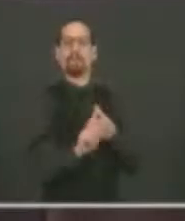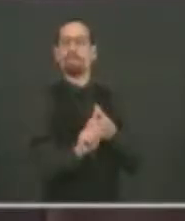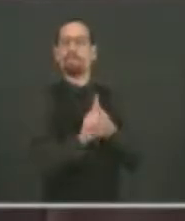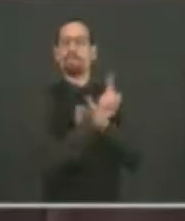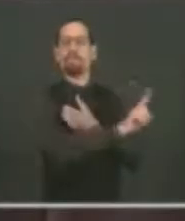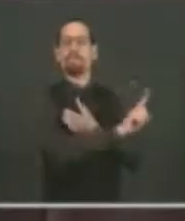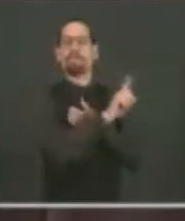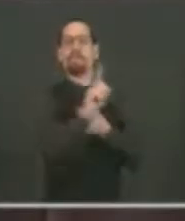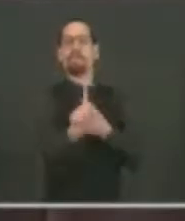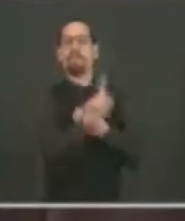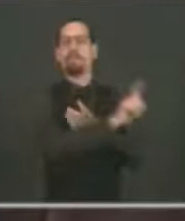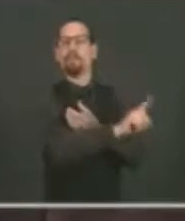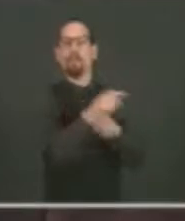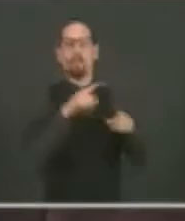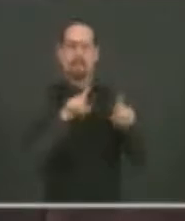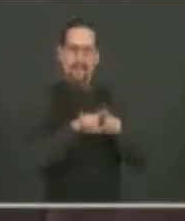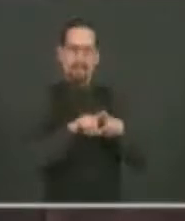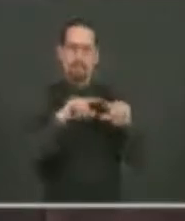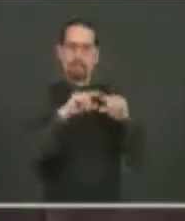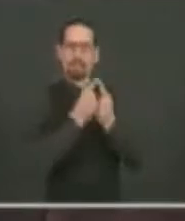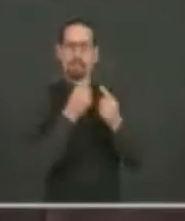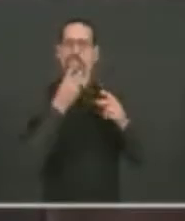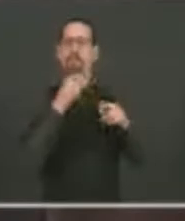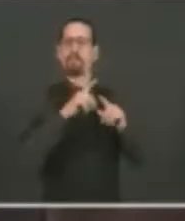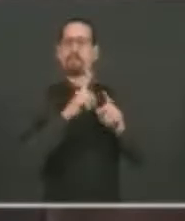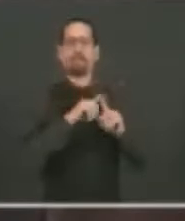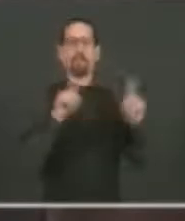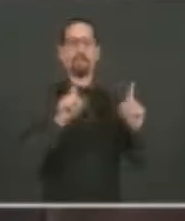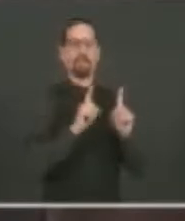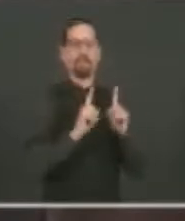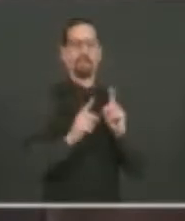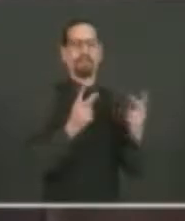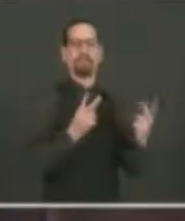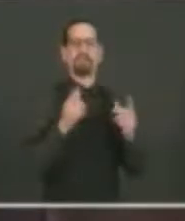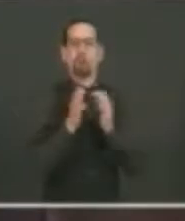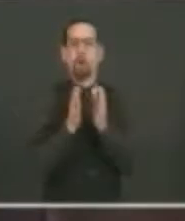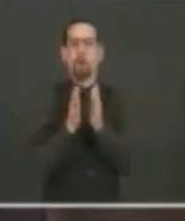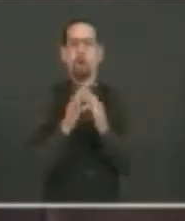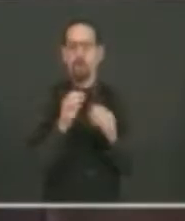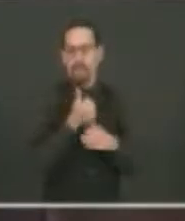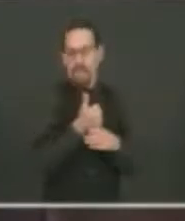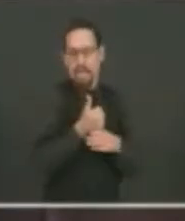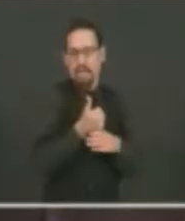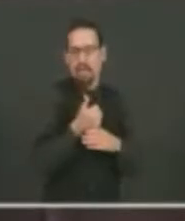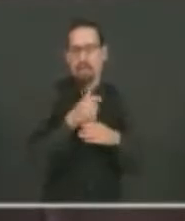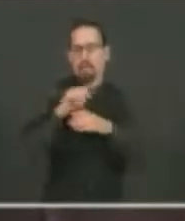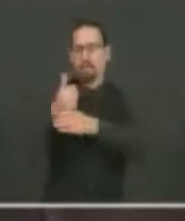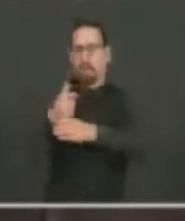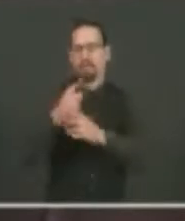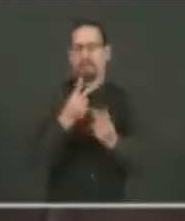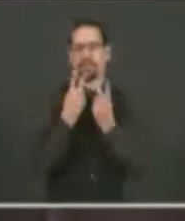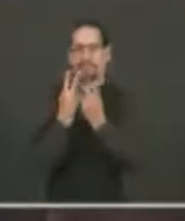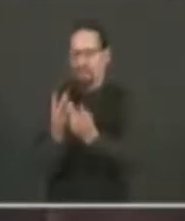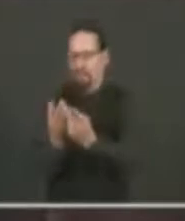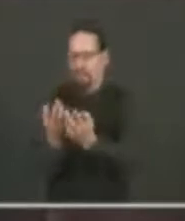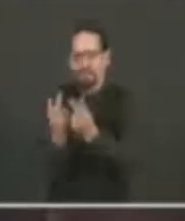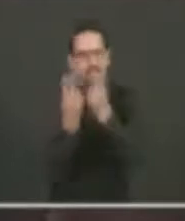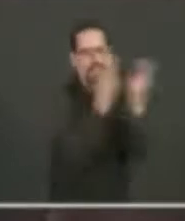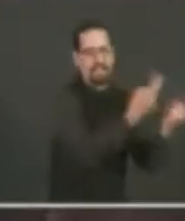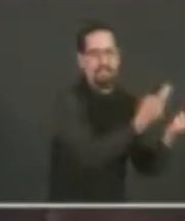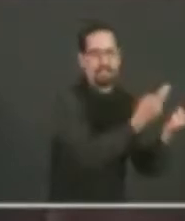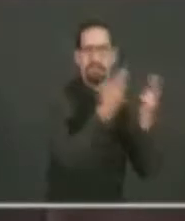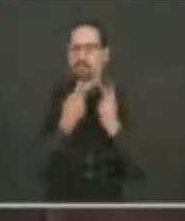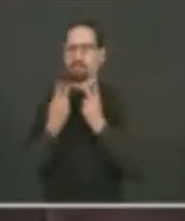of people, that is how the issue can occur, as you've already heard today. So during this time last week,